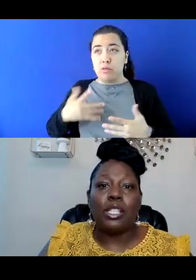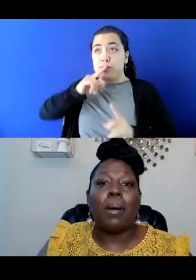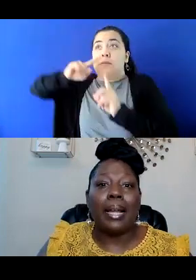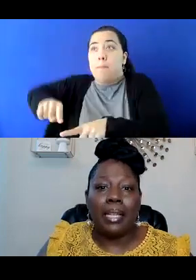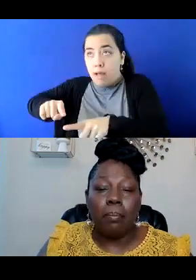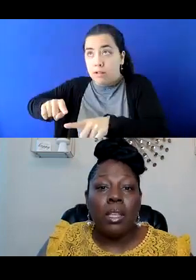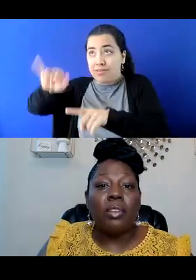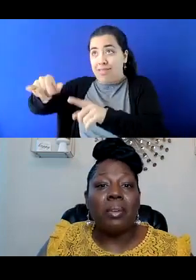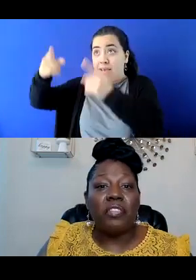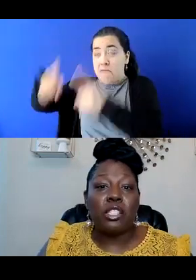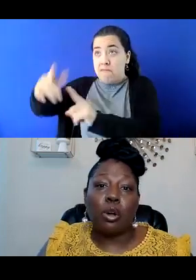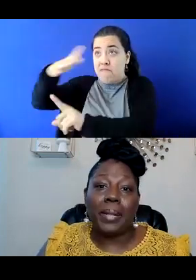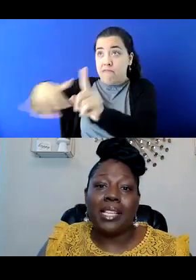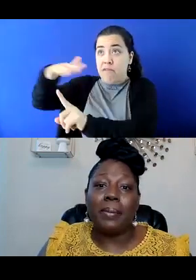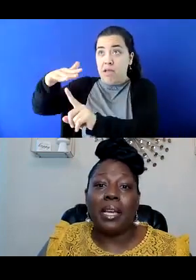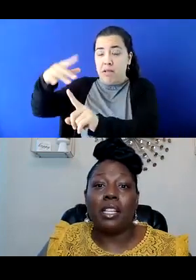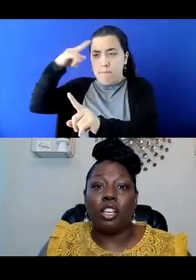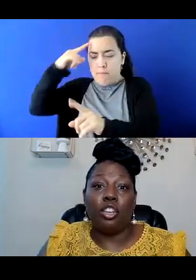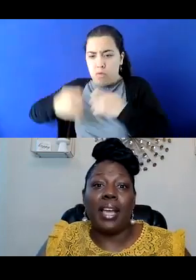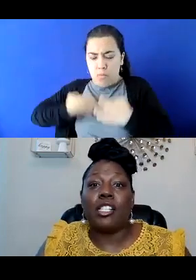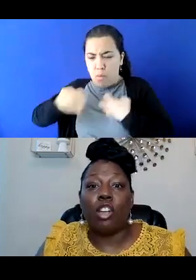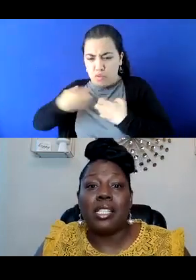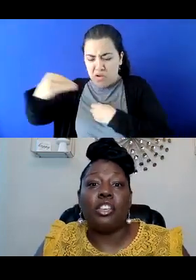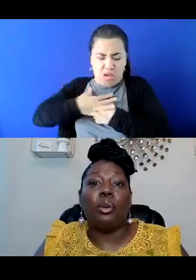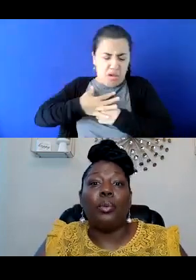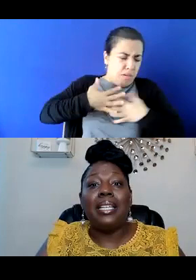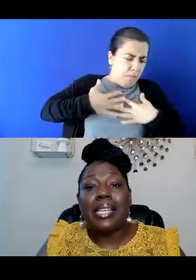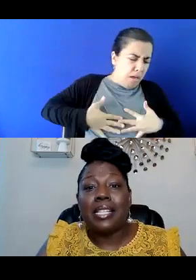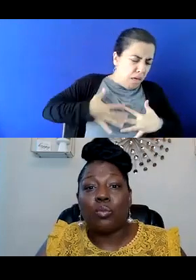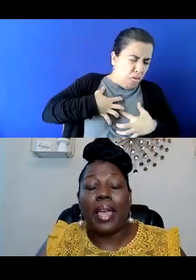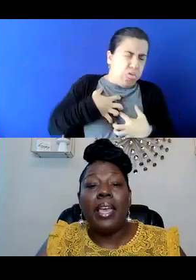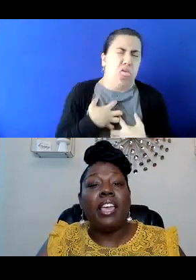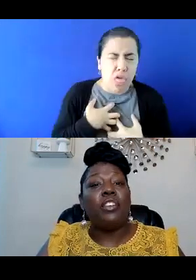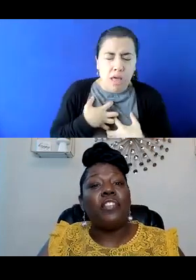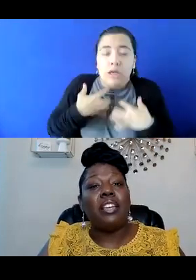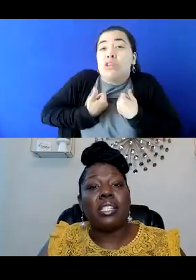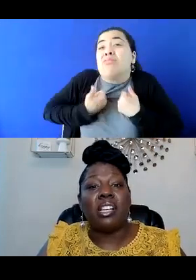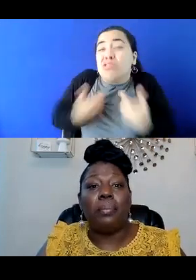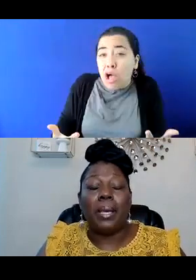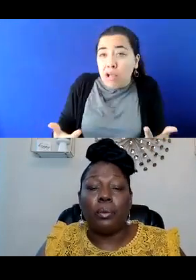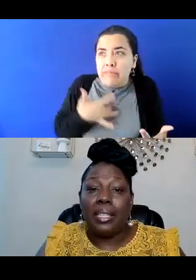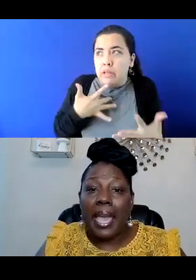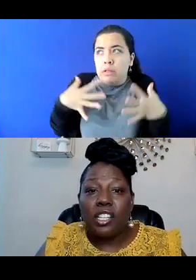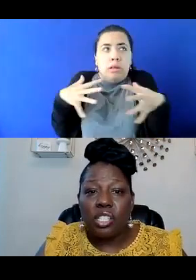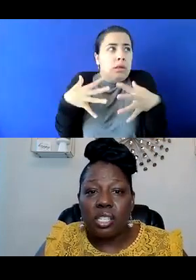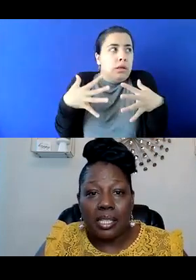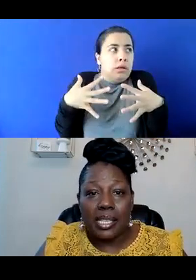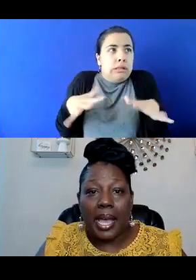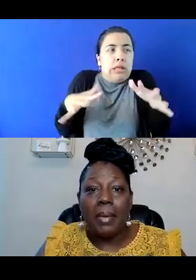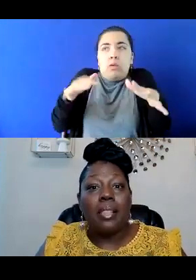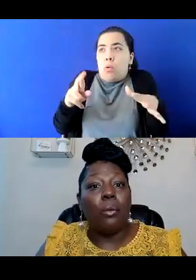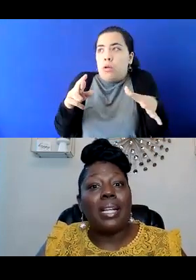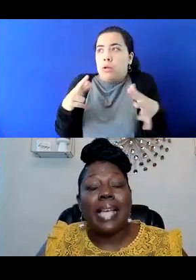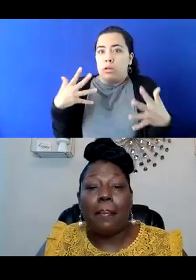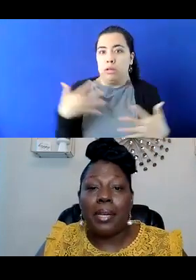constantly responding from a physical place because you're exhausted, you're really tense, right? If you find yourself being really anxious all the